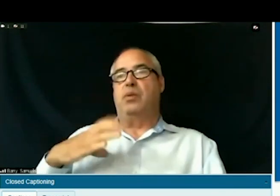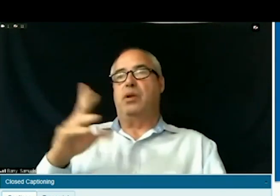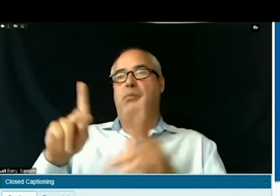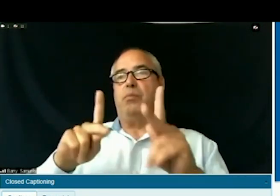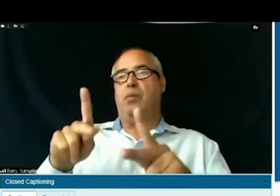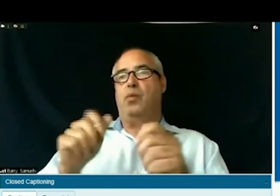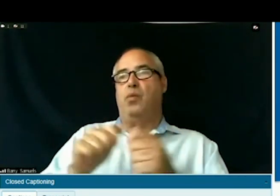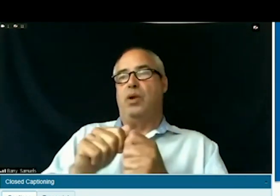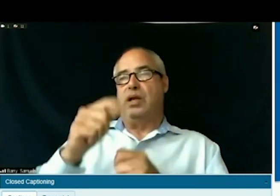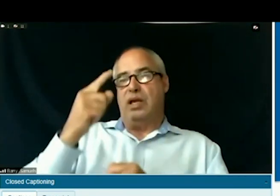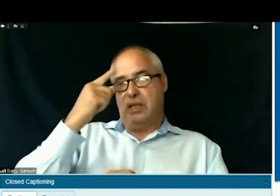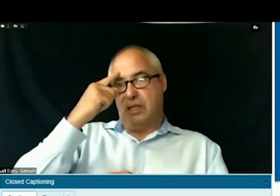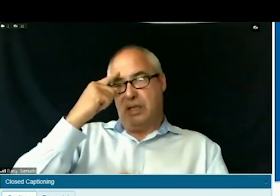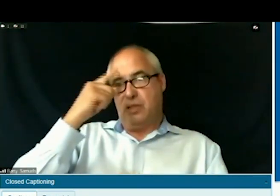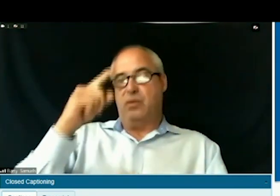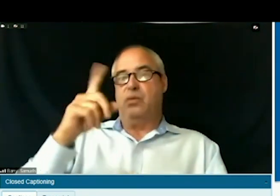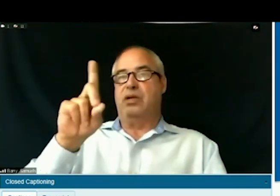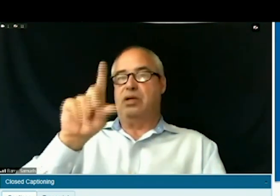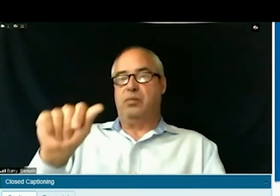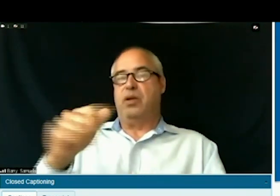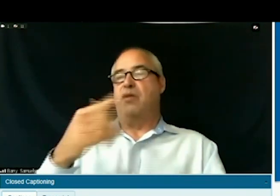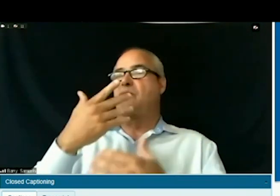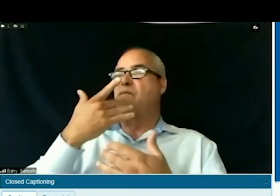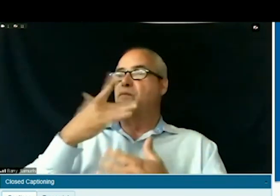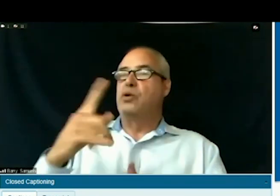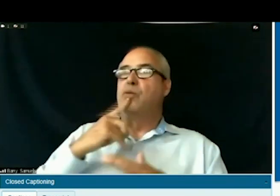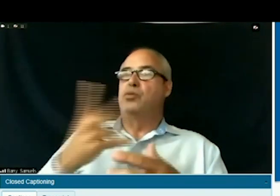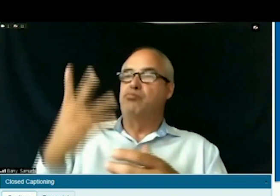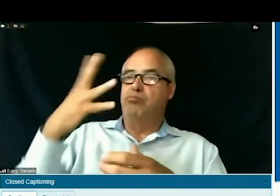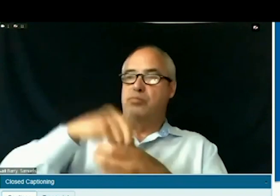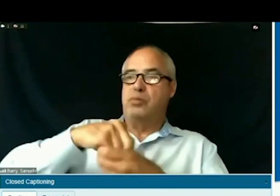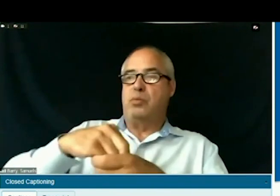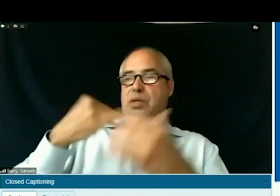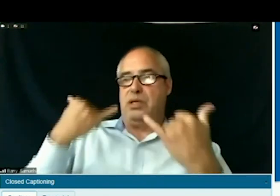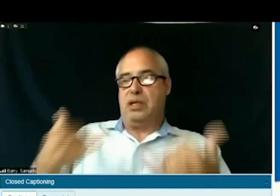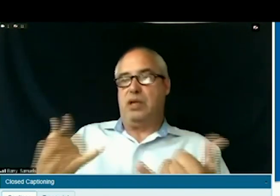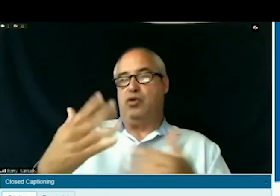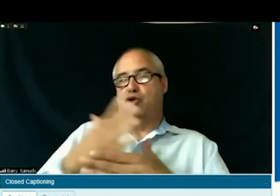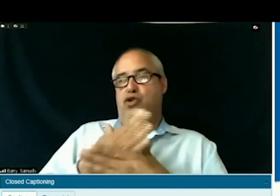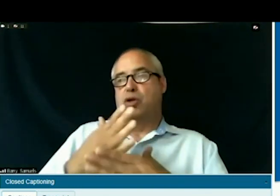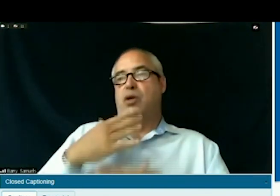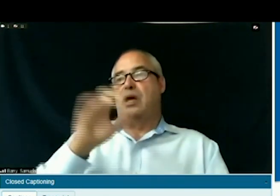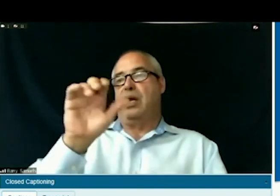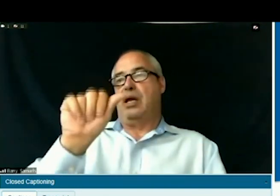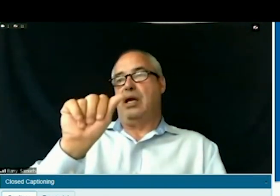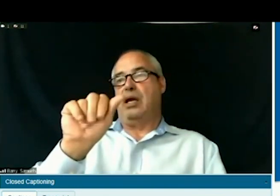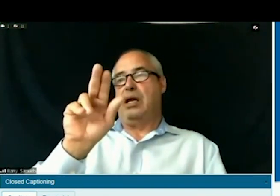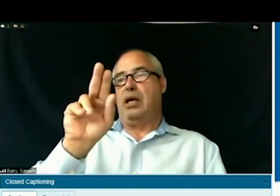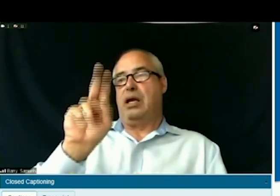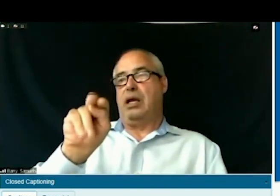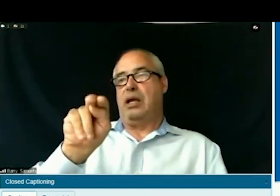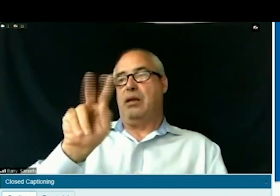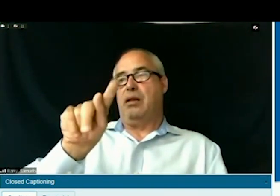Disabilities. We are so fortunate that she can be with us today to share her expertise and Anthem's work on this critical issue.